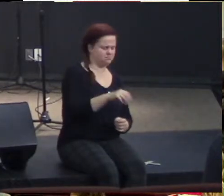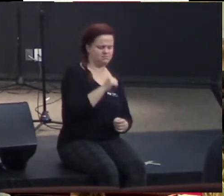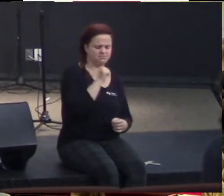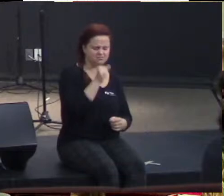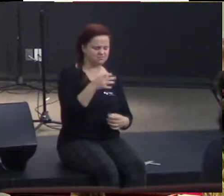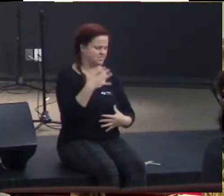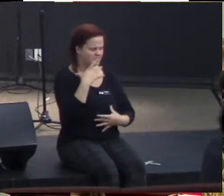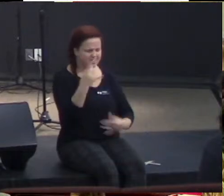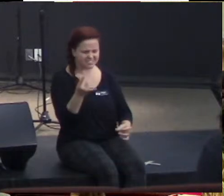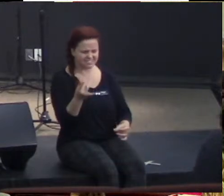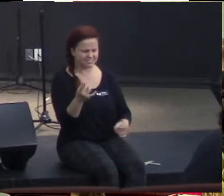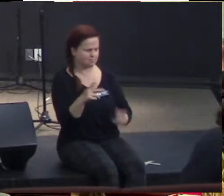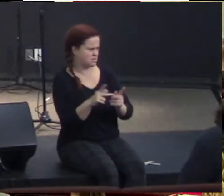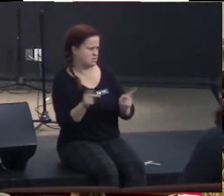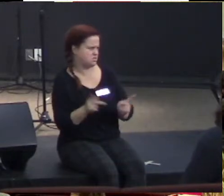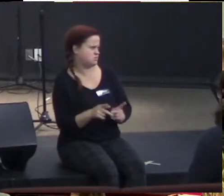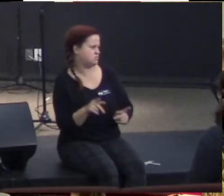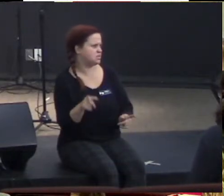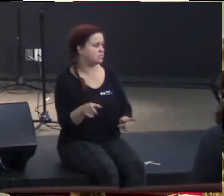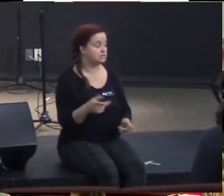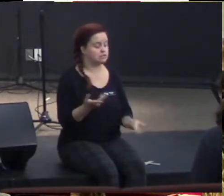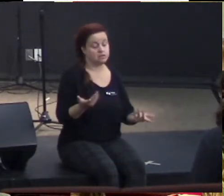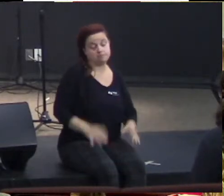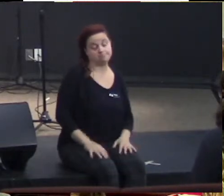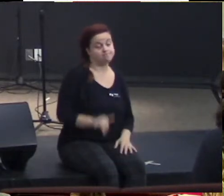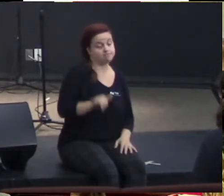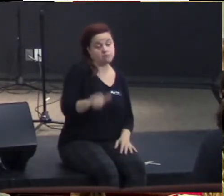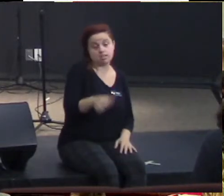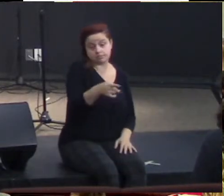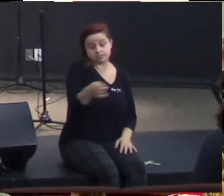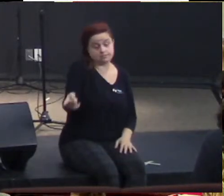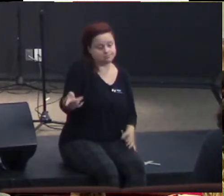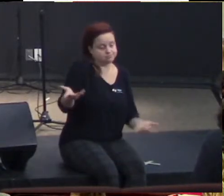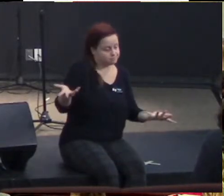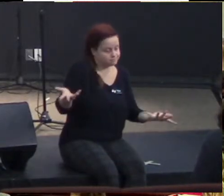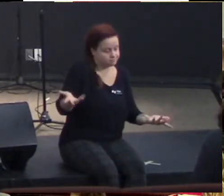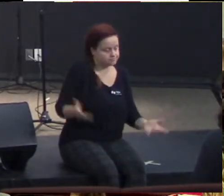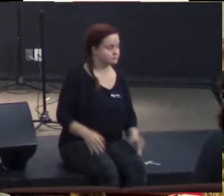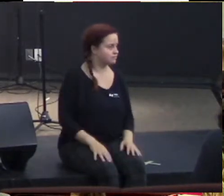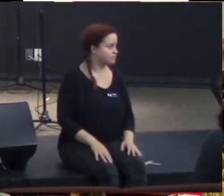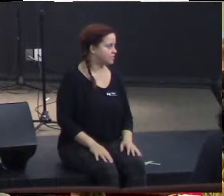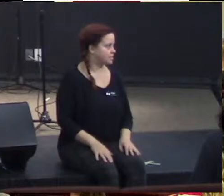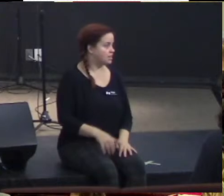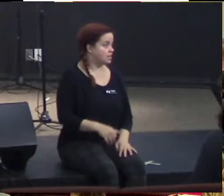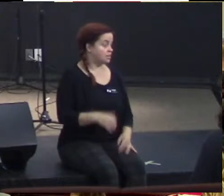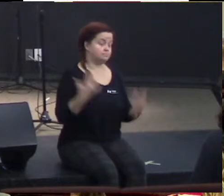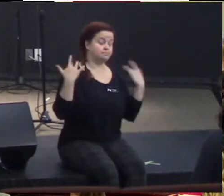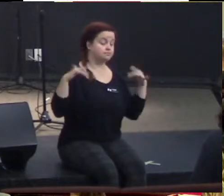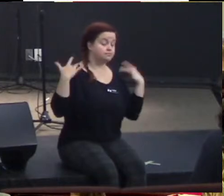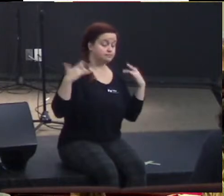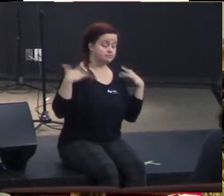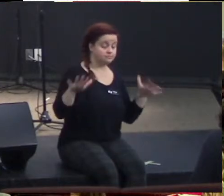where you just kind of go, well, that's them. And I'm not going to get involved.